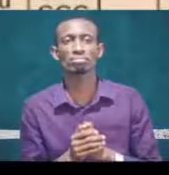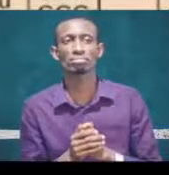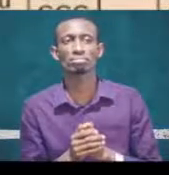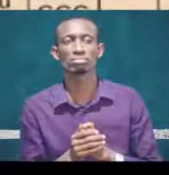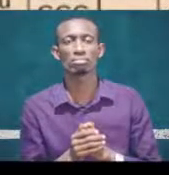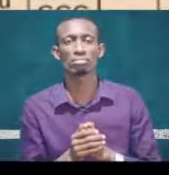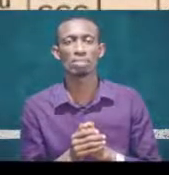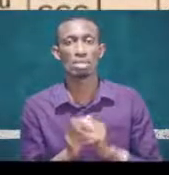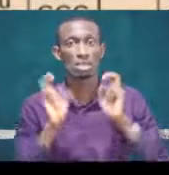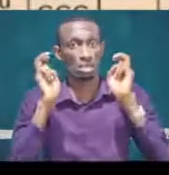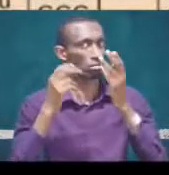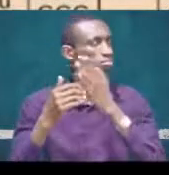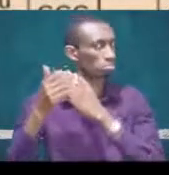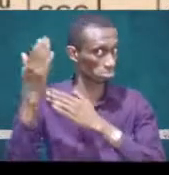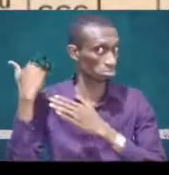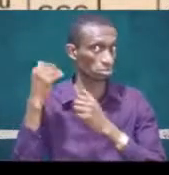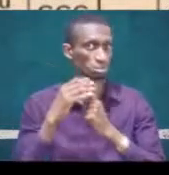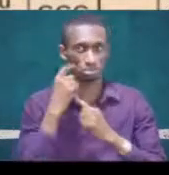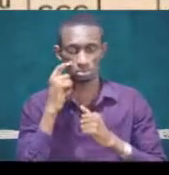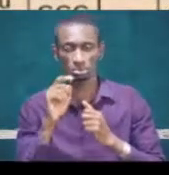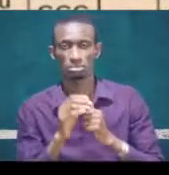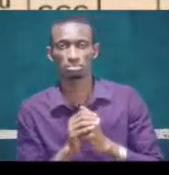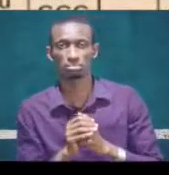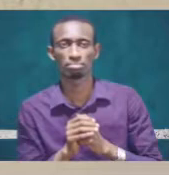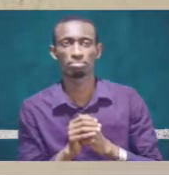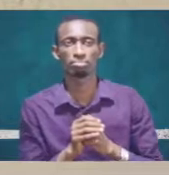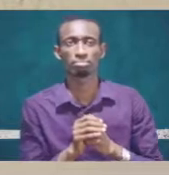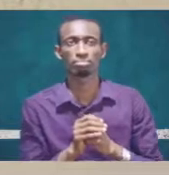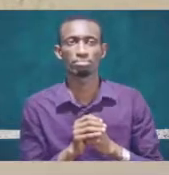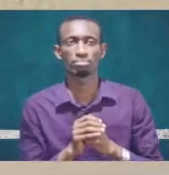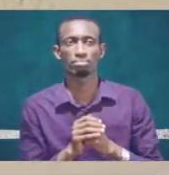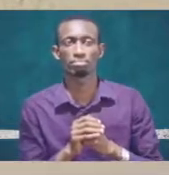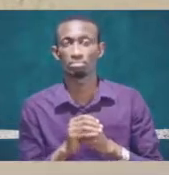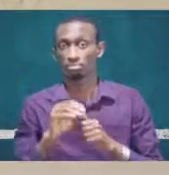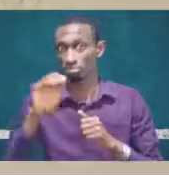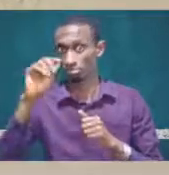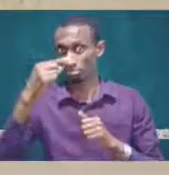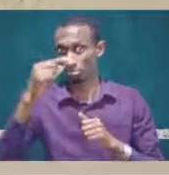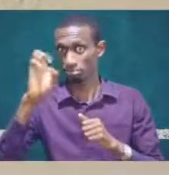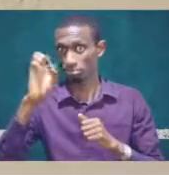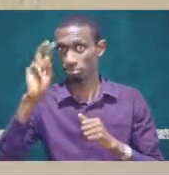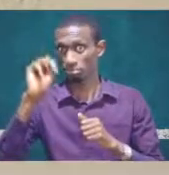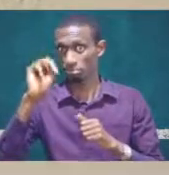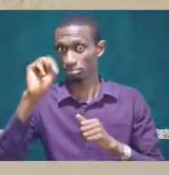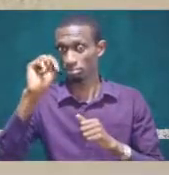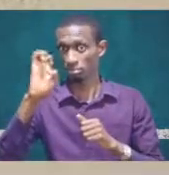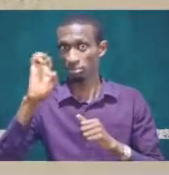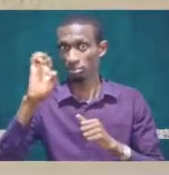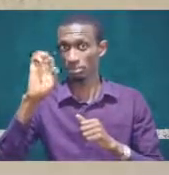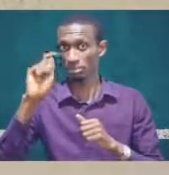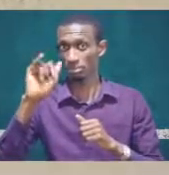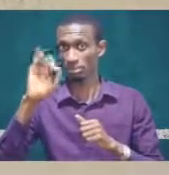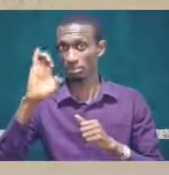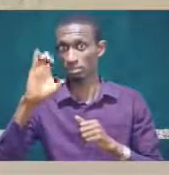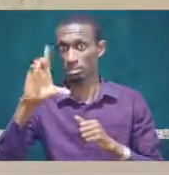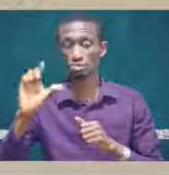In the previous section, we looked at the genetic code, what a code actually means when we were